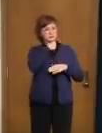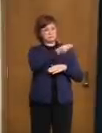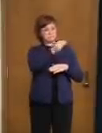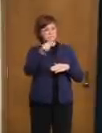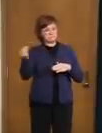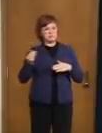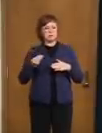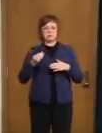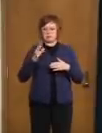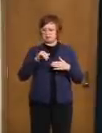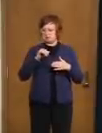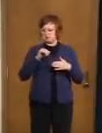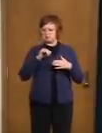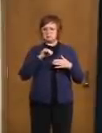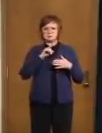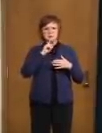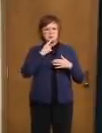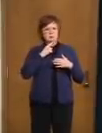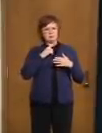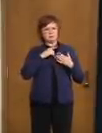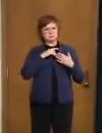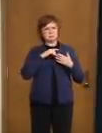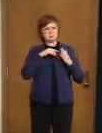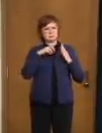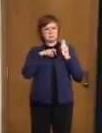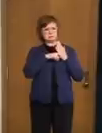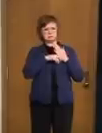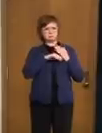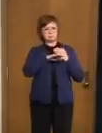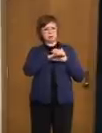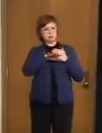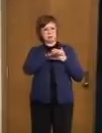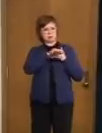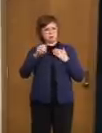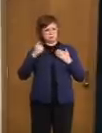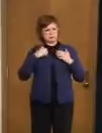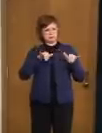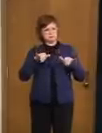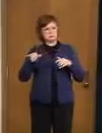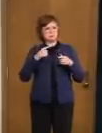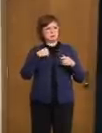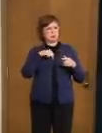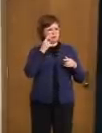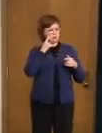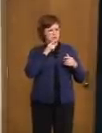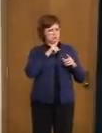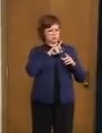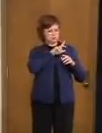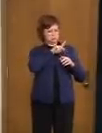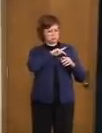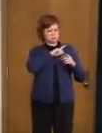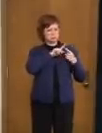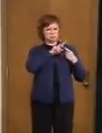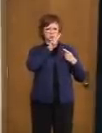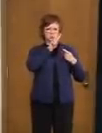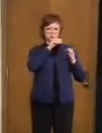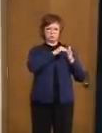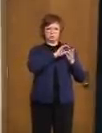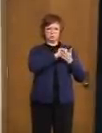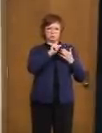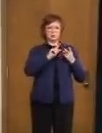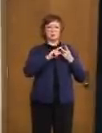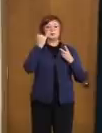serious. I believe they're as serious as many other areas of Canada. A personal fine of I believe of about $2,000 and a corporate fine of